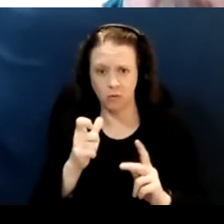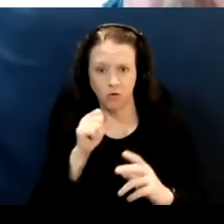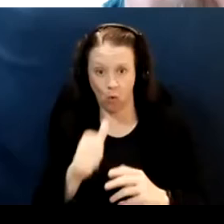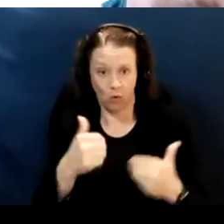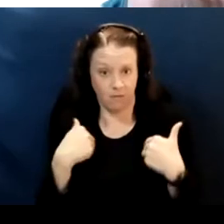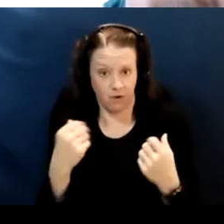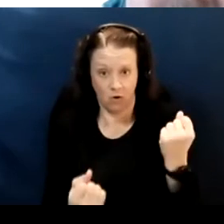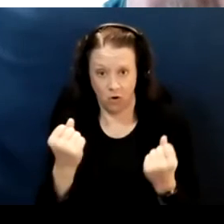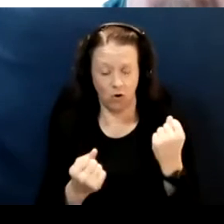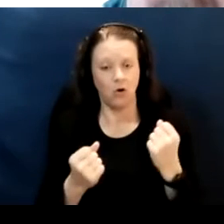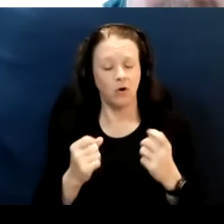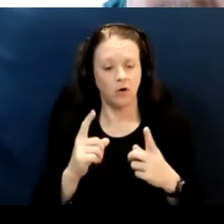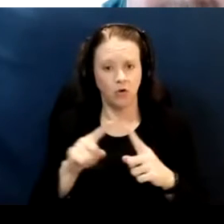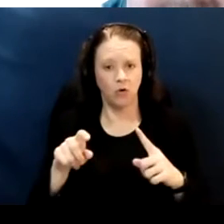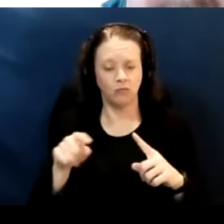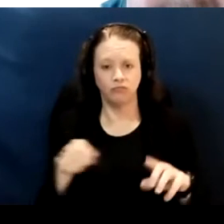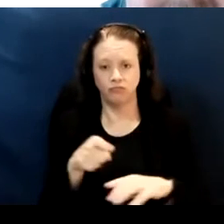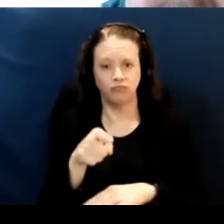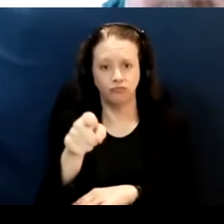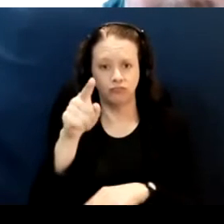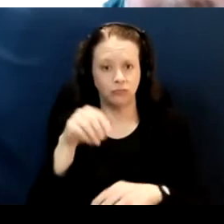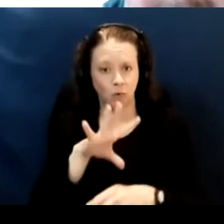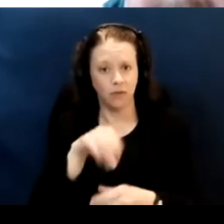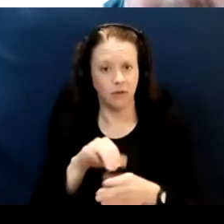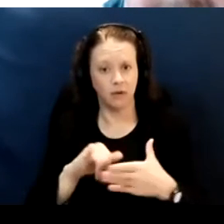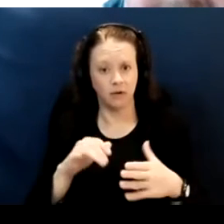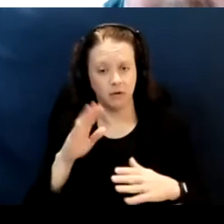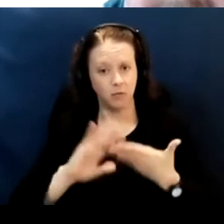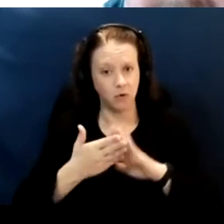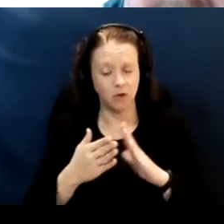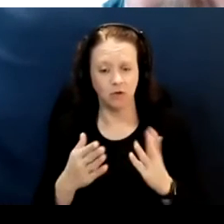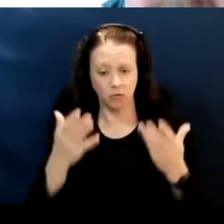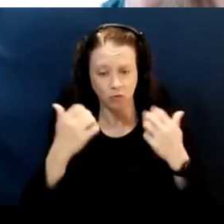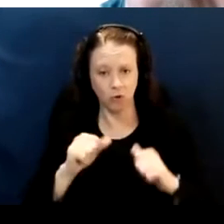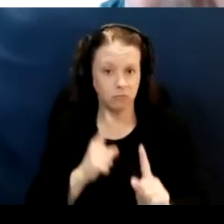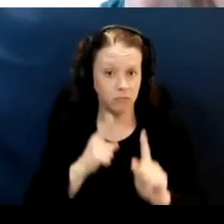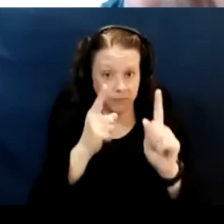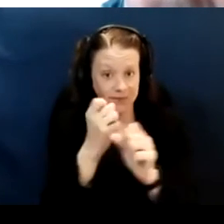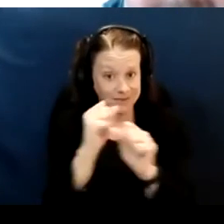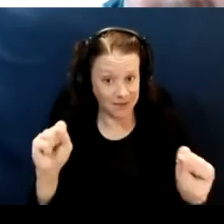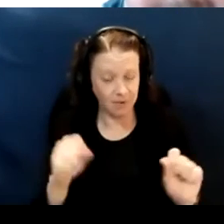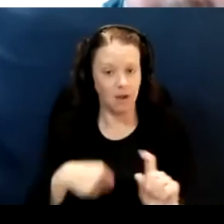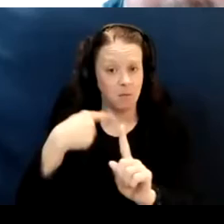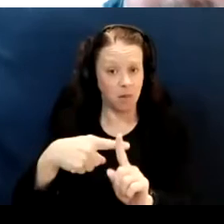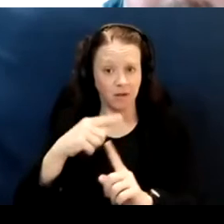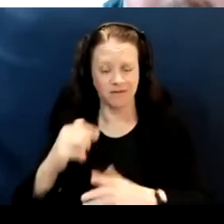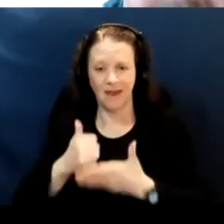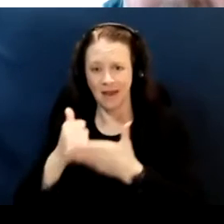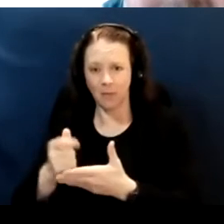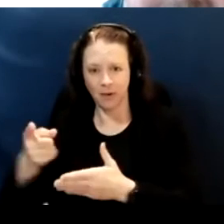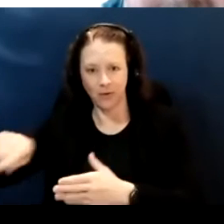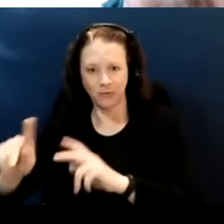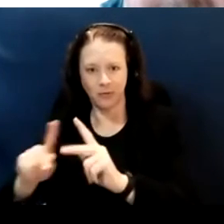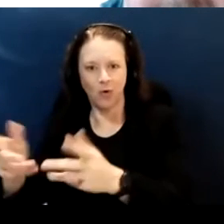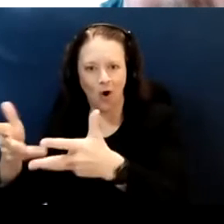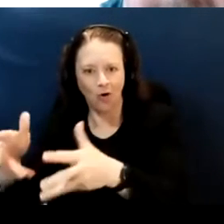that to get them around in the community. So it's about like being safe and also helping people that are already helping others